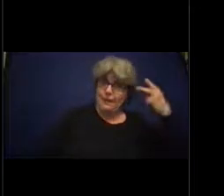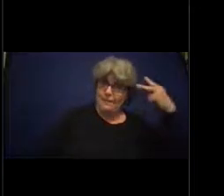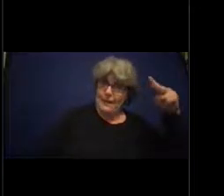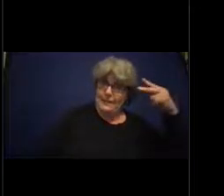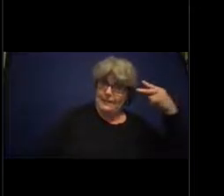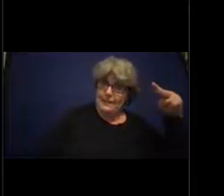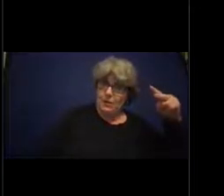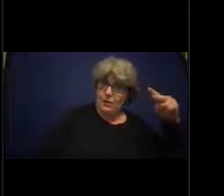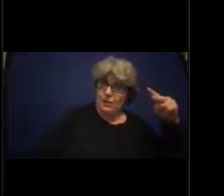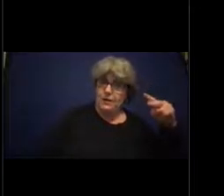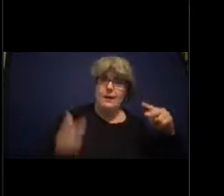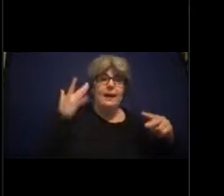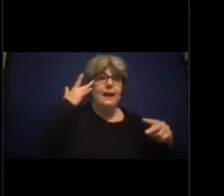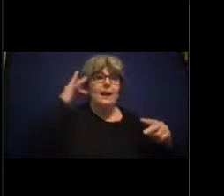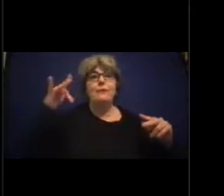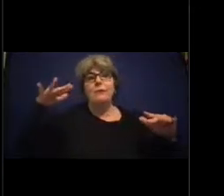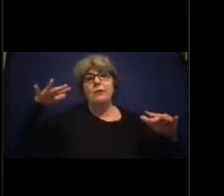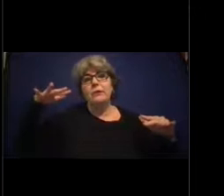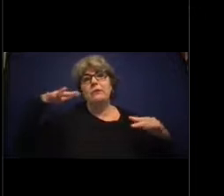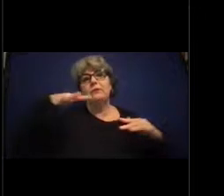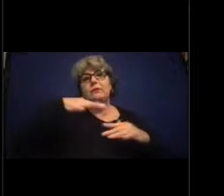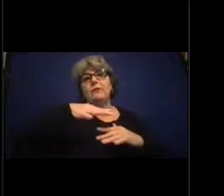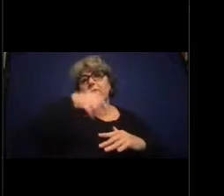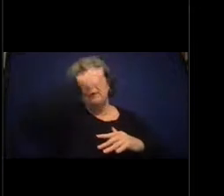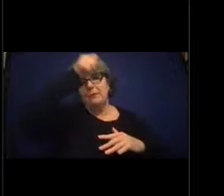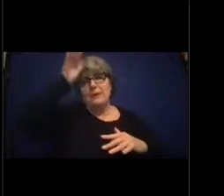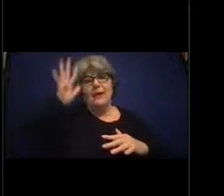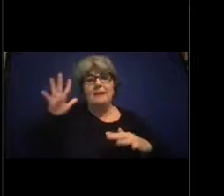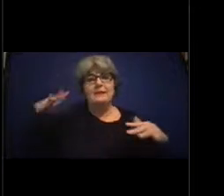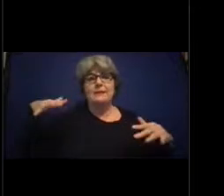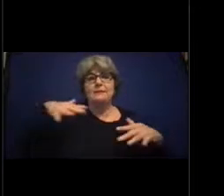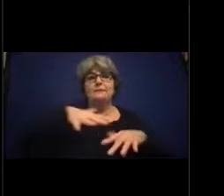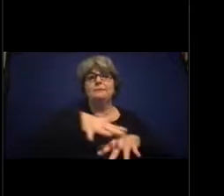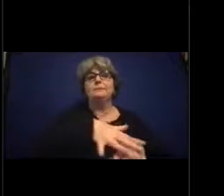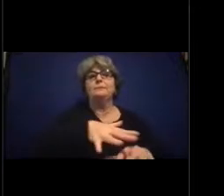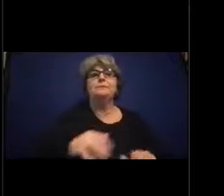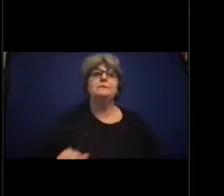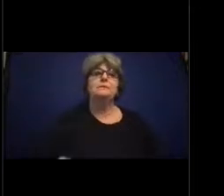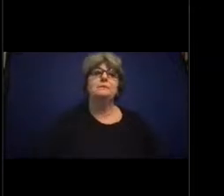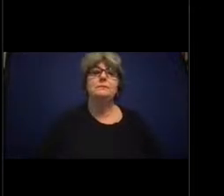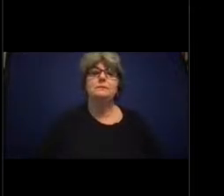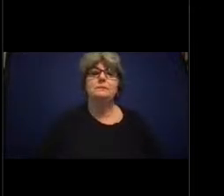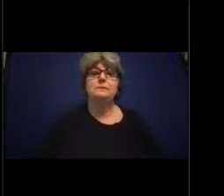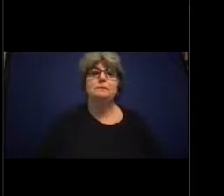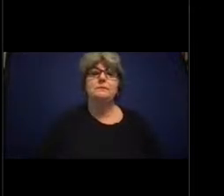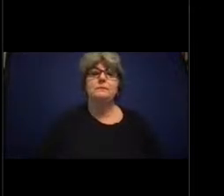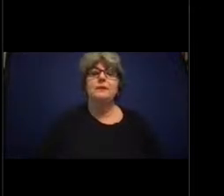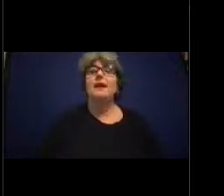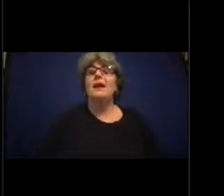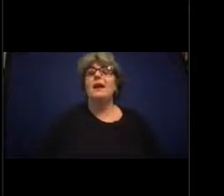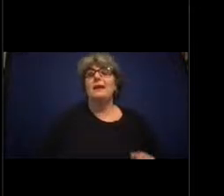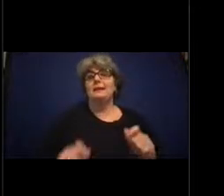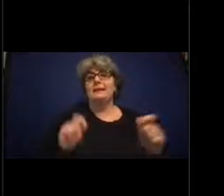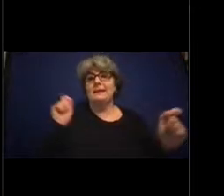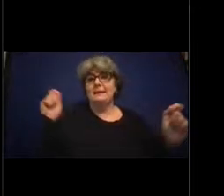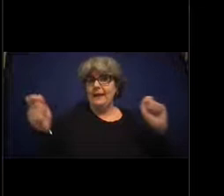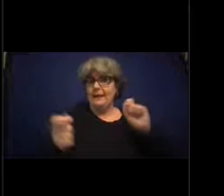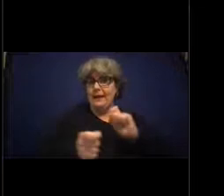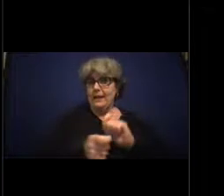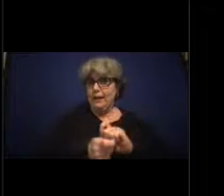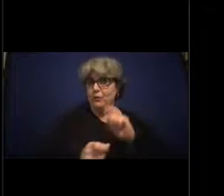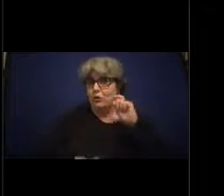have the California current that runs all the way from Alaska down the coastline. And so it creates this really cool transition zone in this area, and